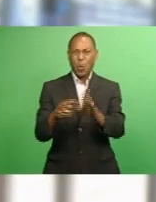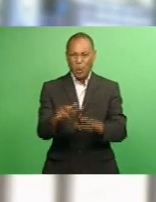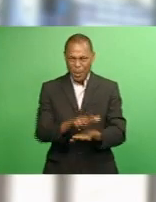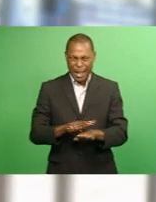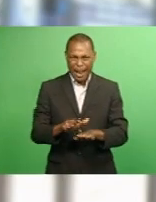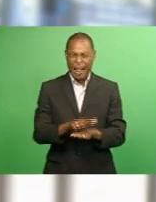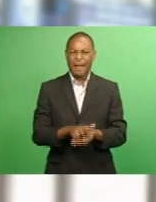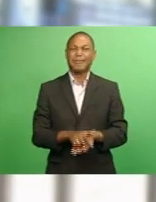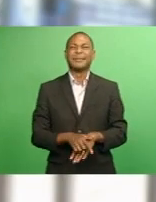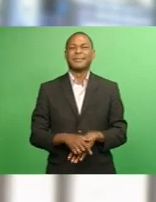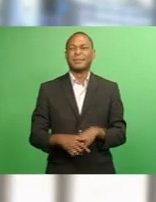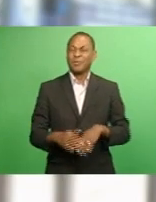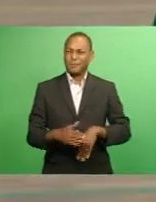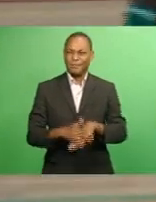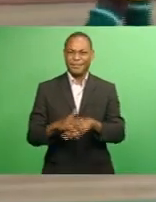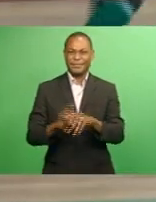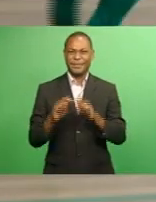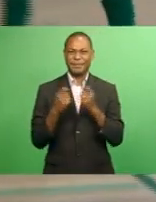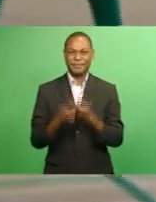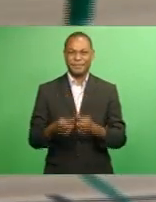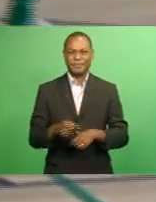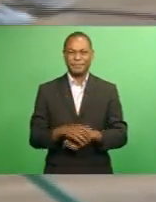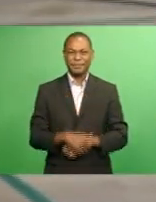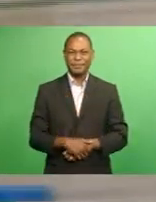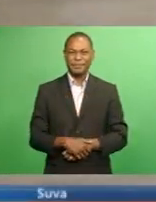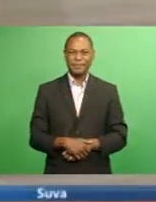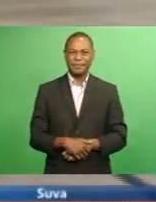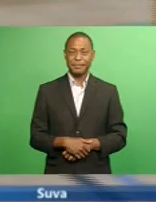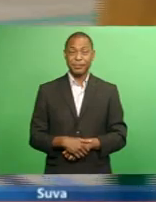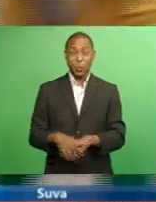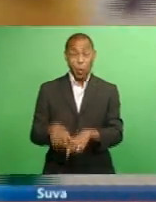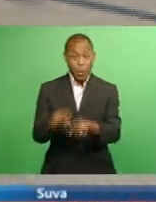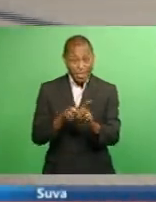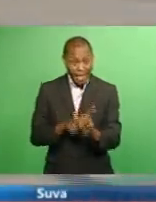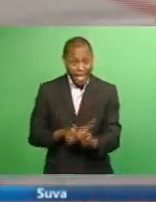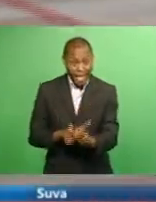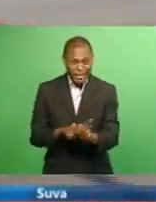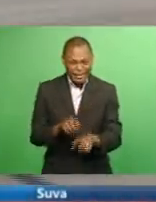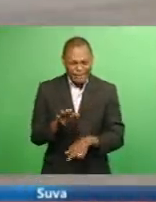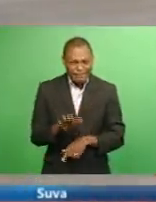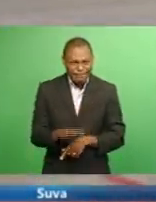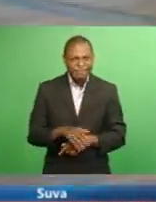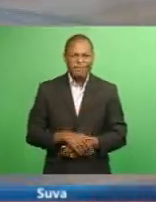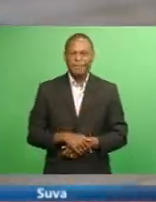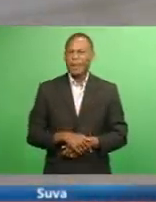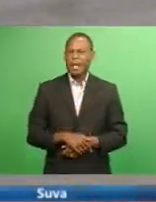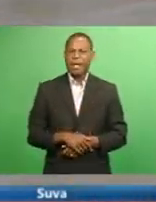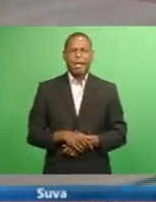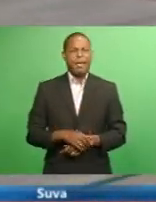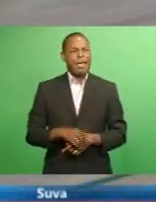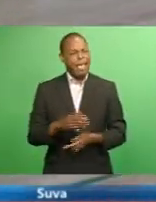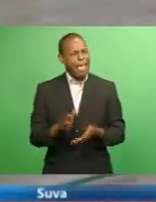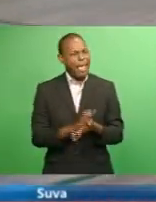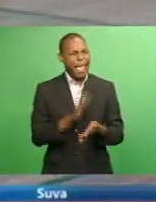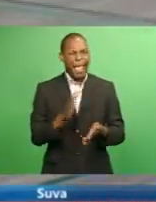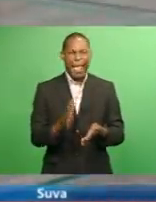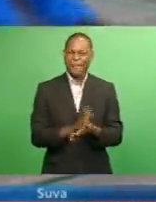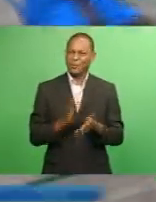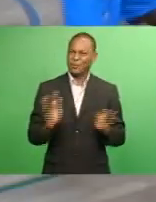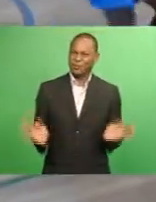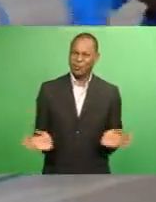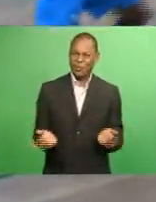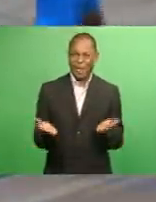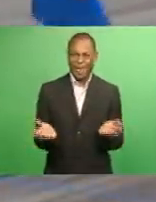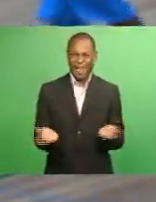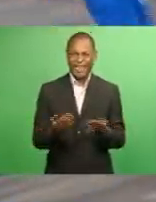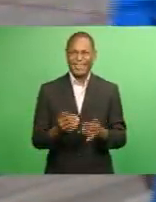Karlaini Tavi has more. Being the youngest, Reinald Chand says he is grateful to play in the Digital Futsal League Southern